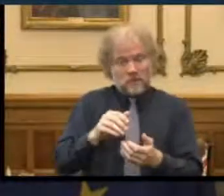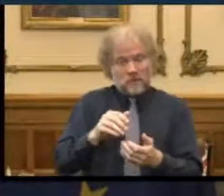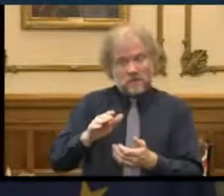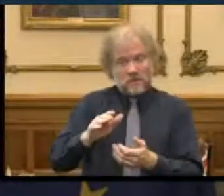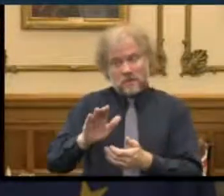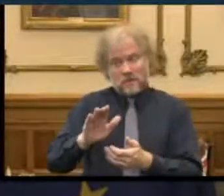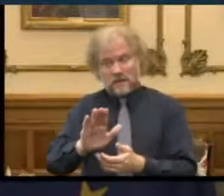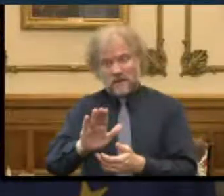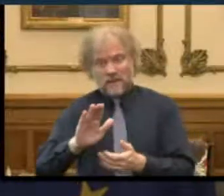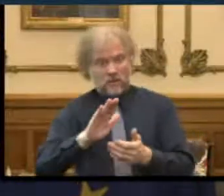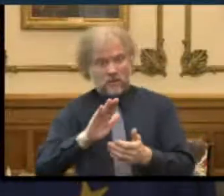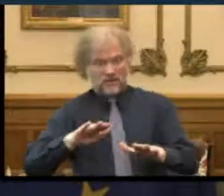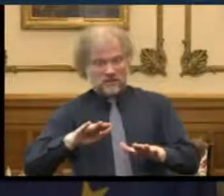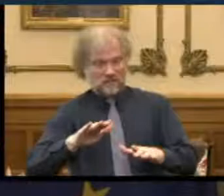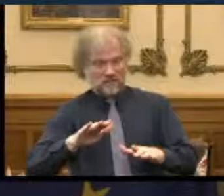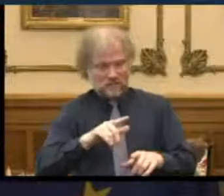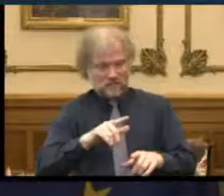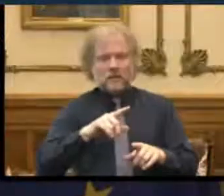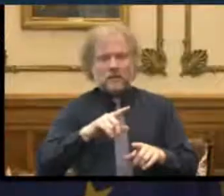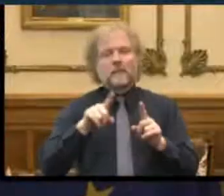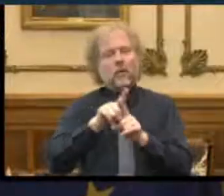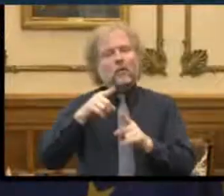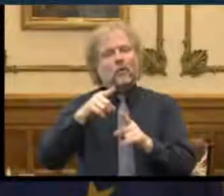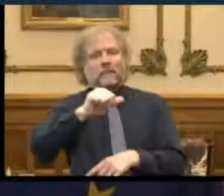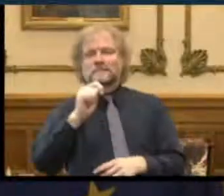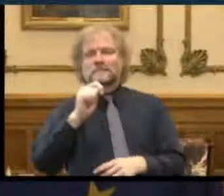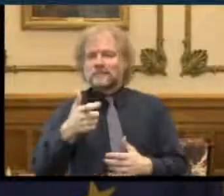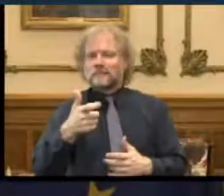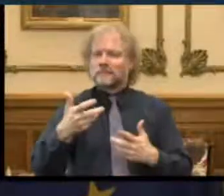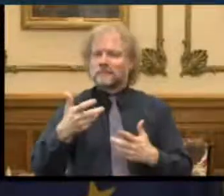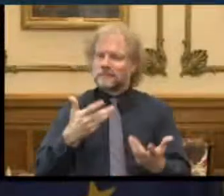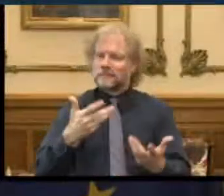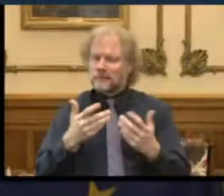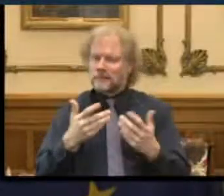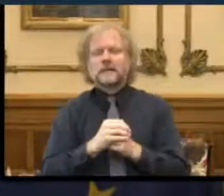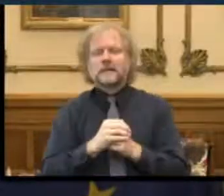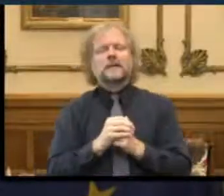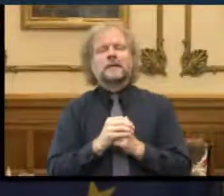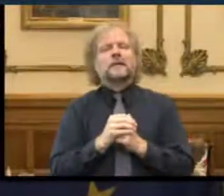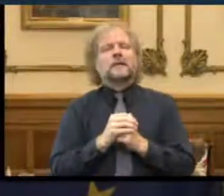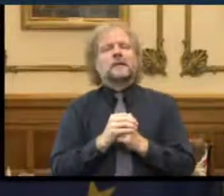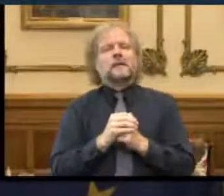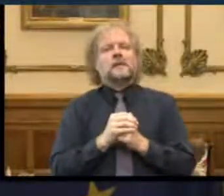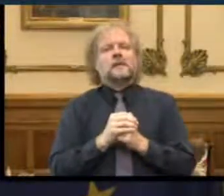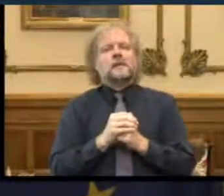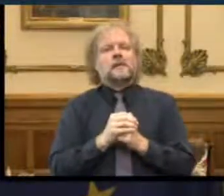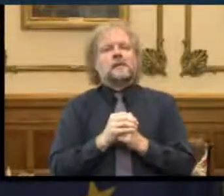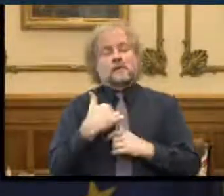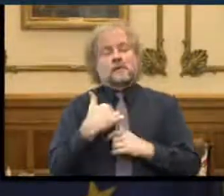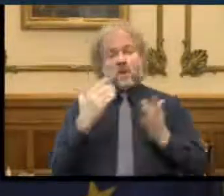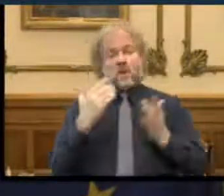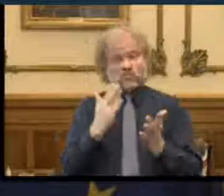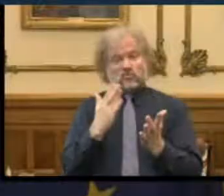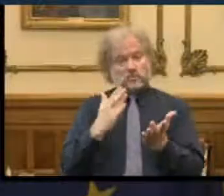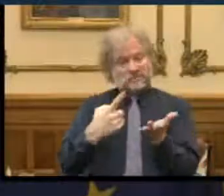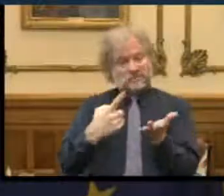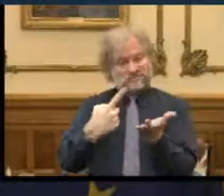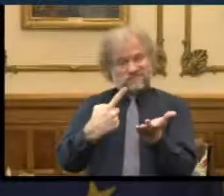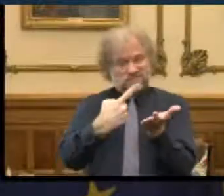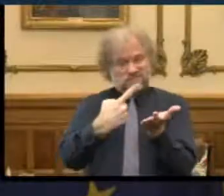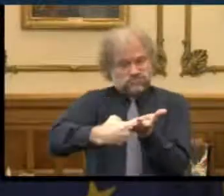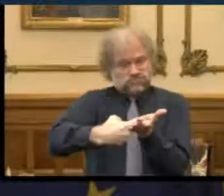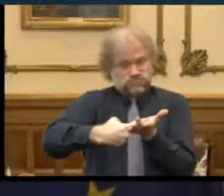children are theirs, but they're also the taxpayers. So I would encourage those discussions